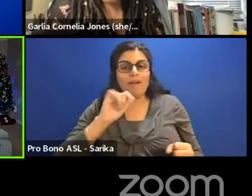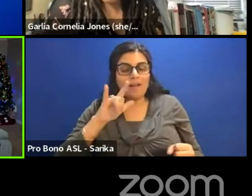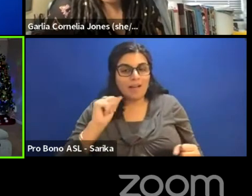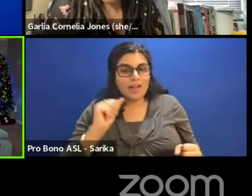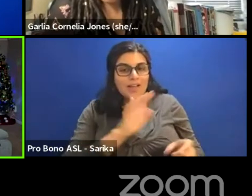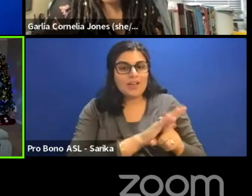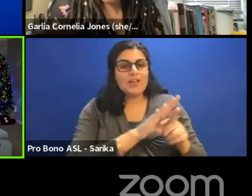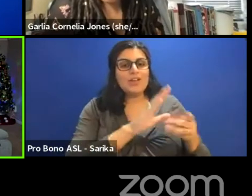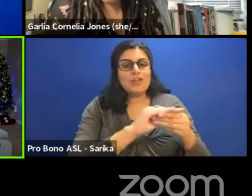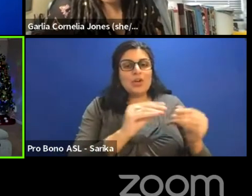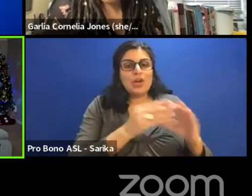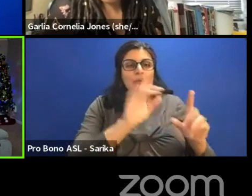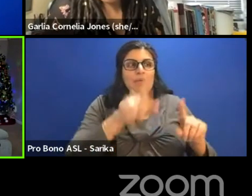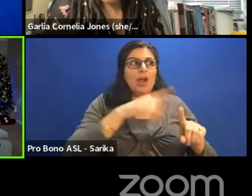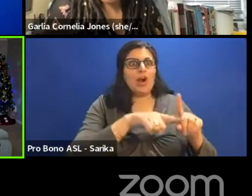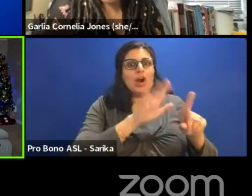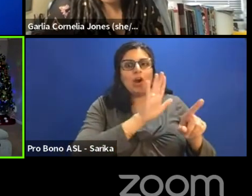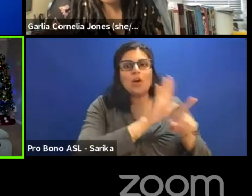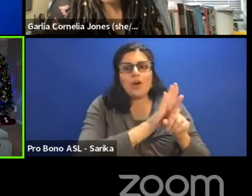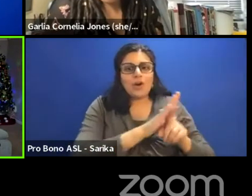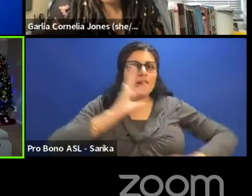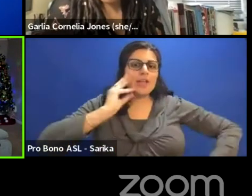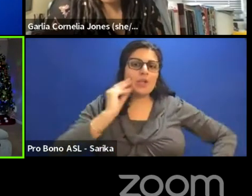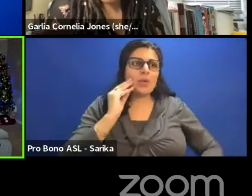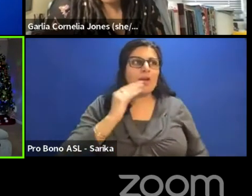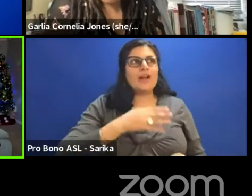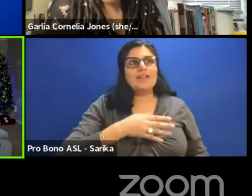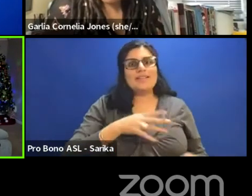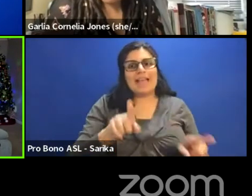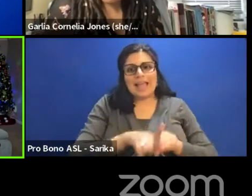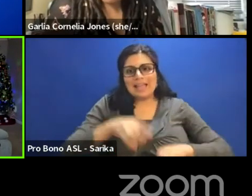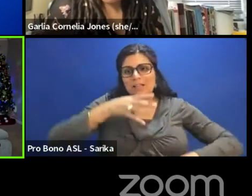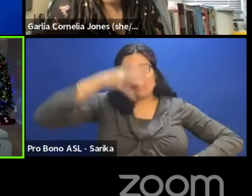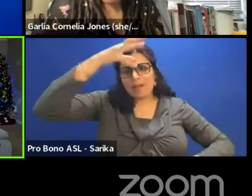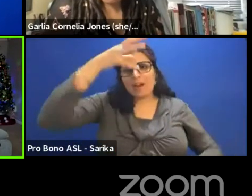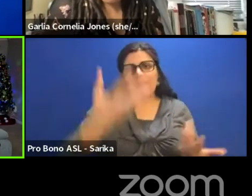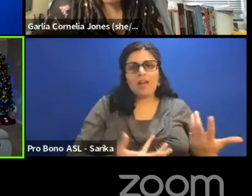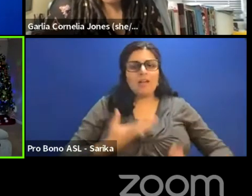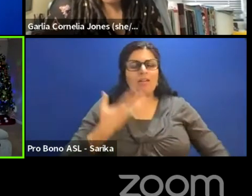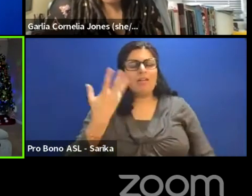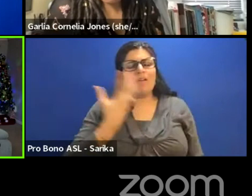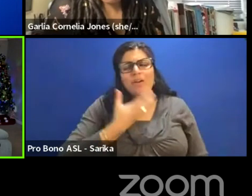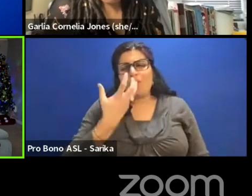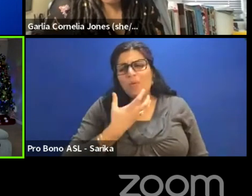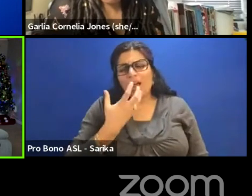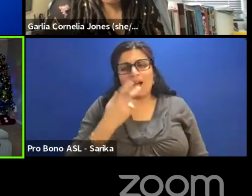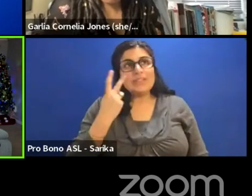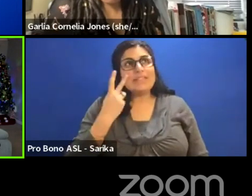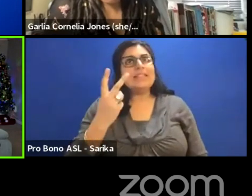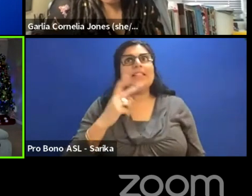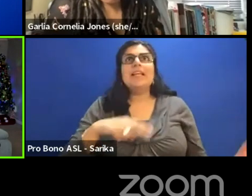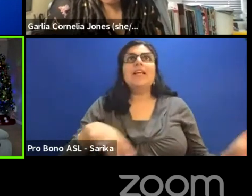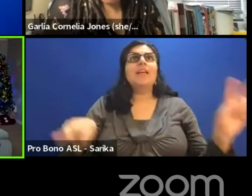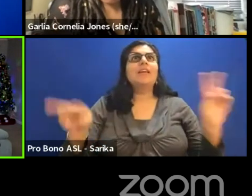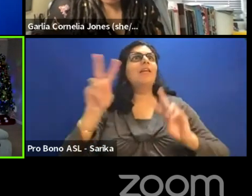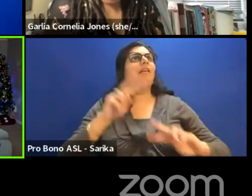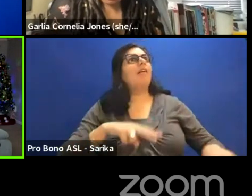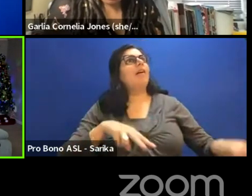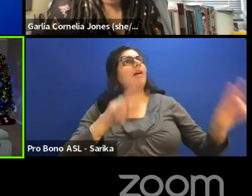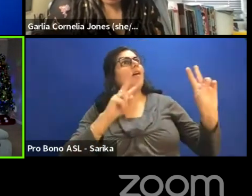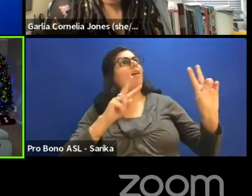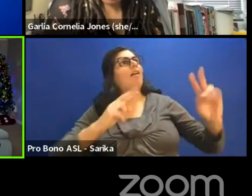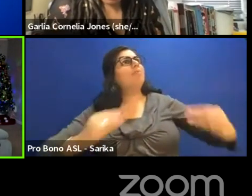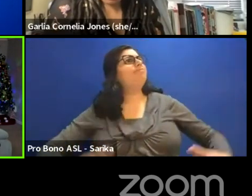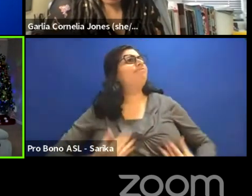her trajectory in parenthood and things. And it's just amazing to like see and be inspired and like hear the stories